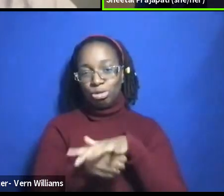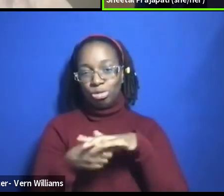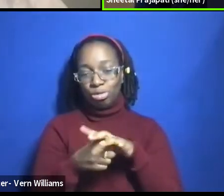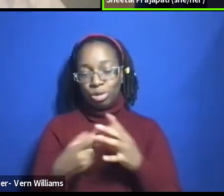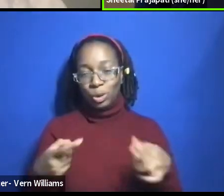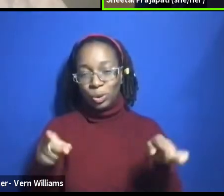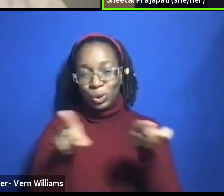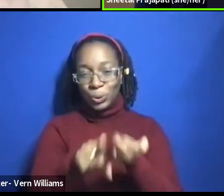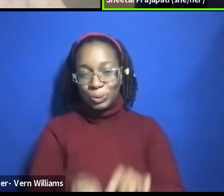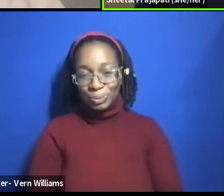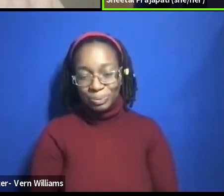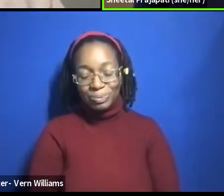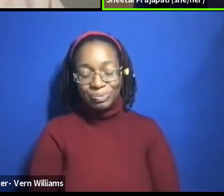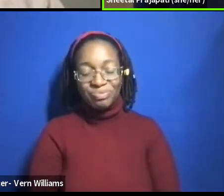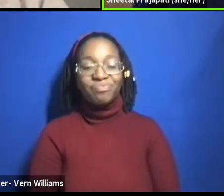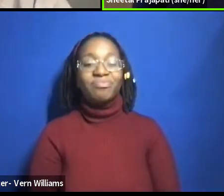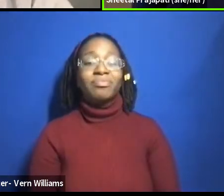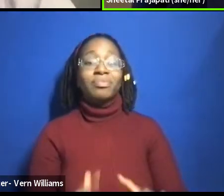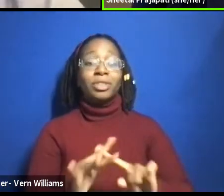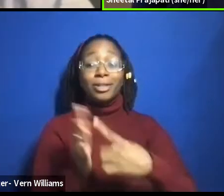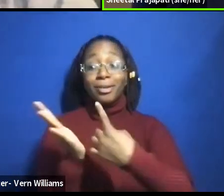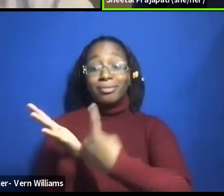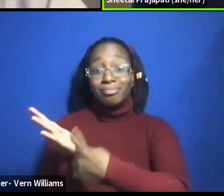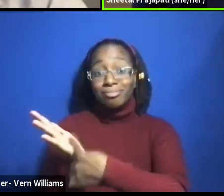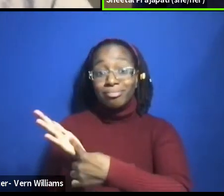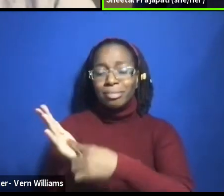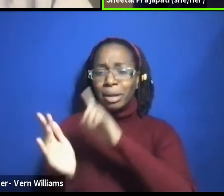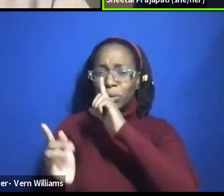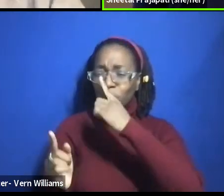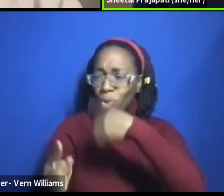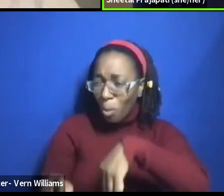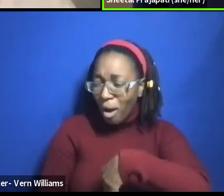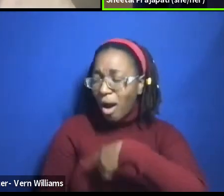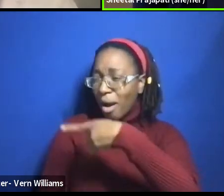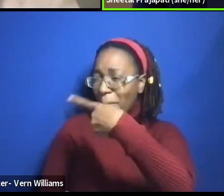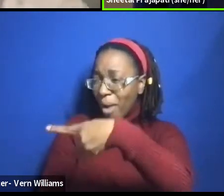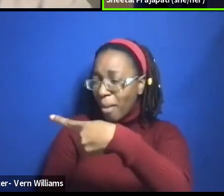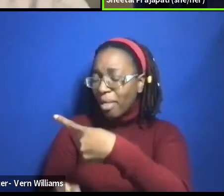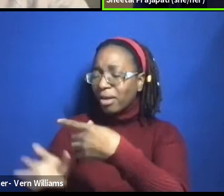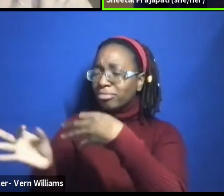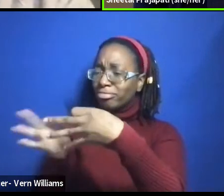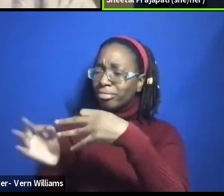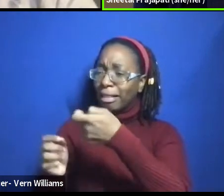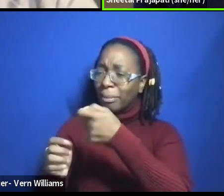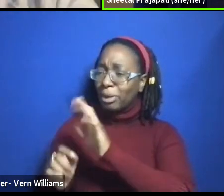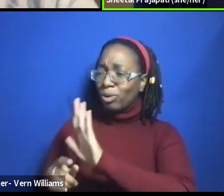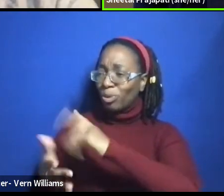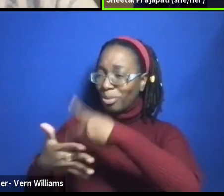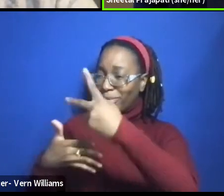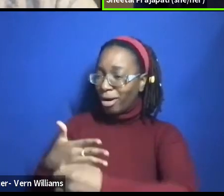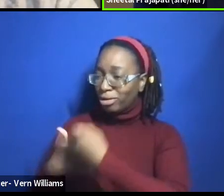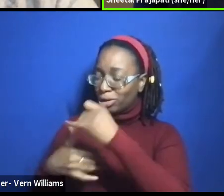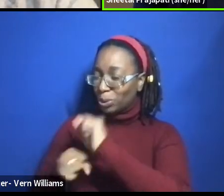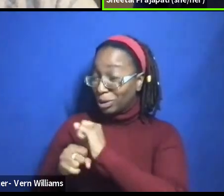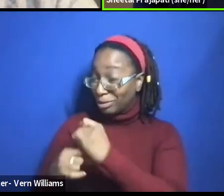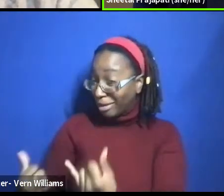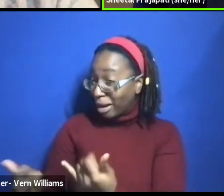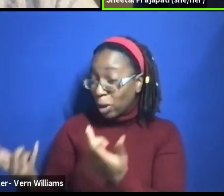conversation, I would love, Pablo, for you to talk a little bit about a project that you are working on right